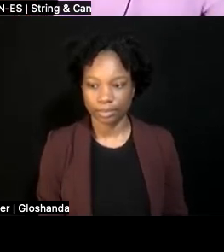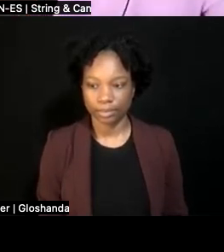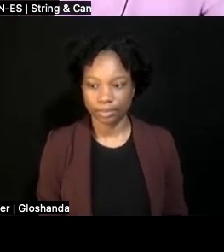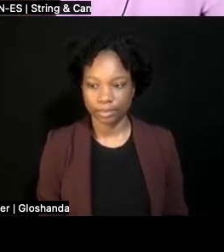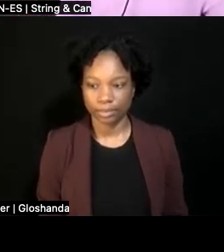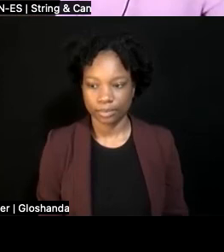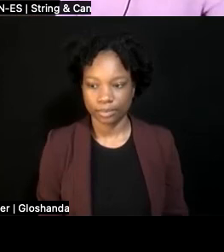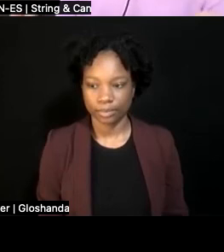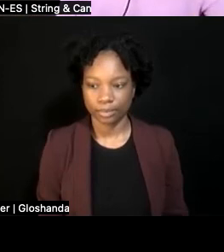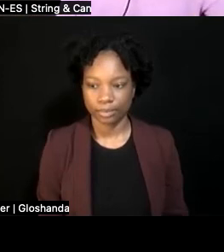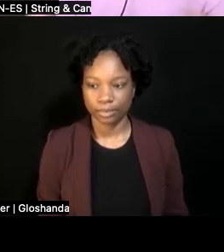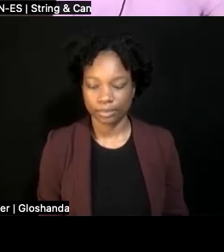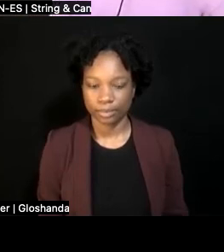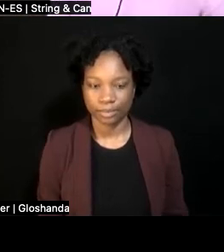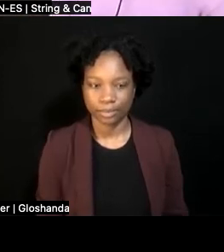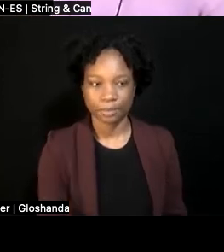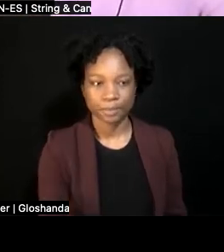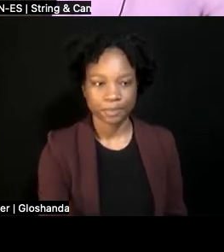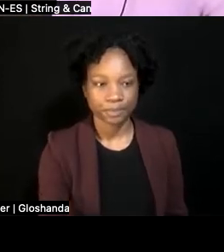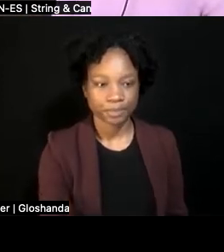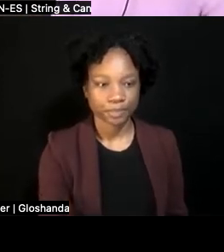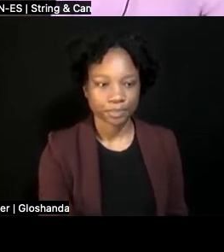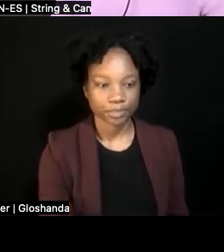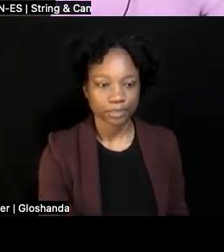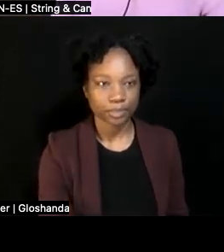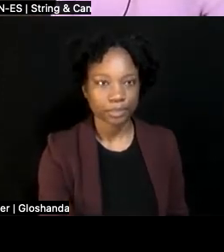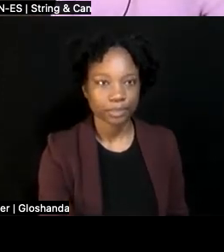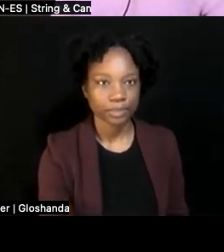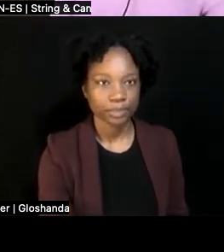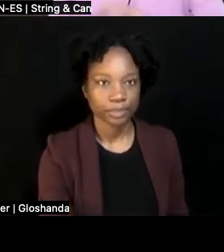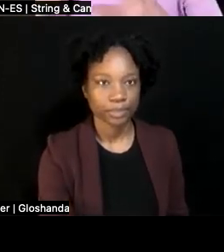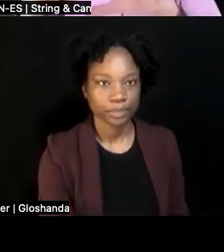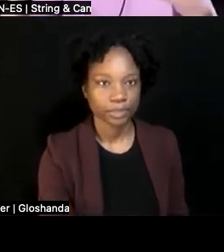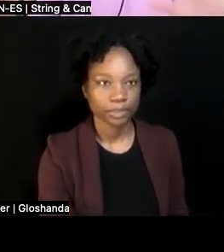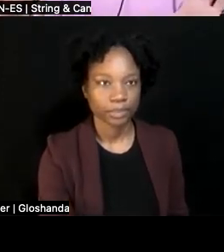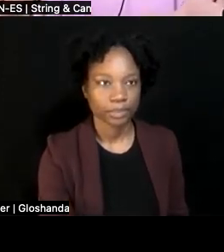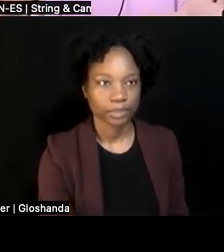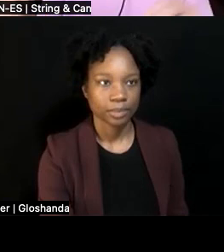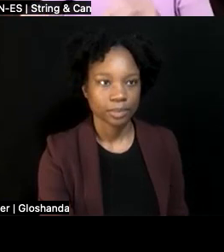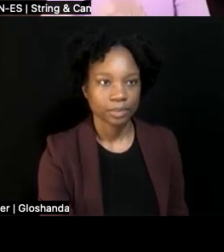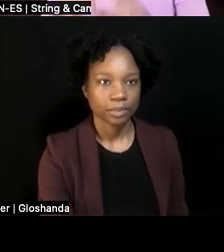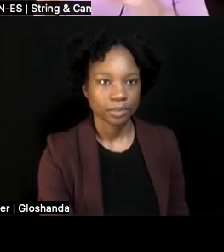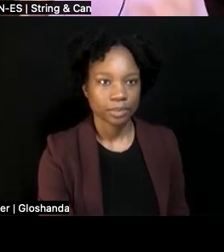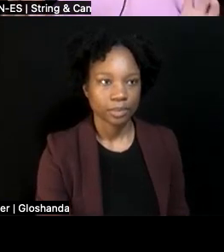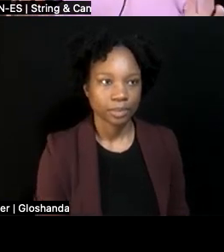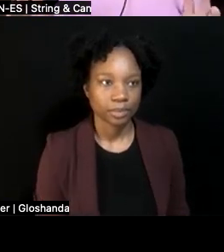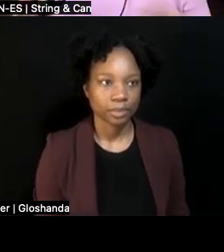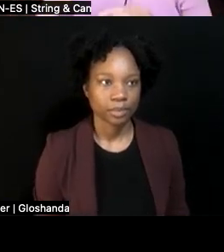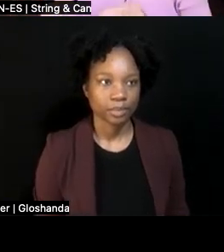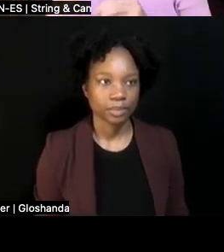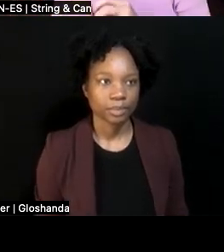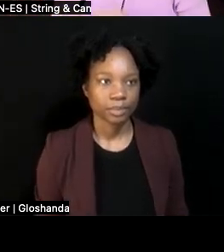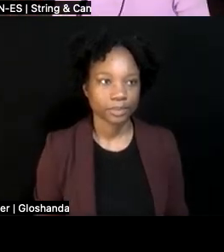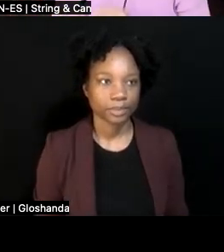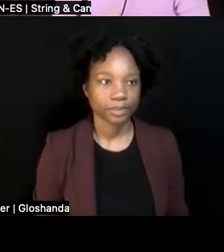types of films exist and will continue to exist. But if that is the normality, if that is the norm,